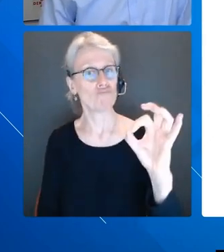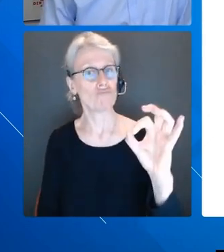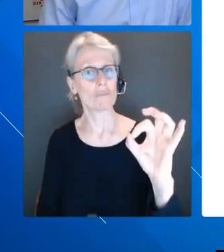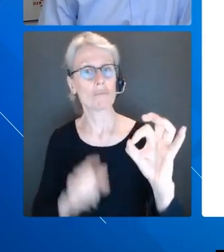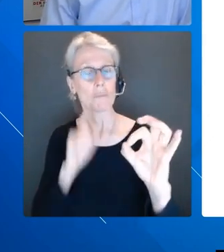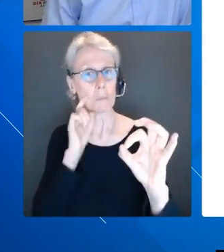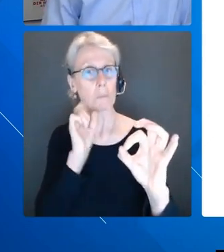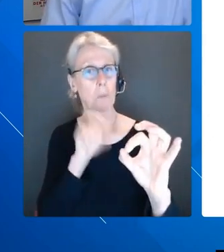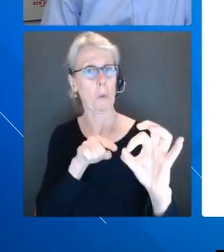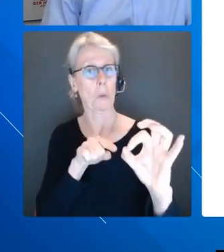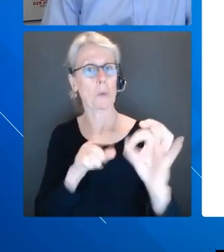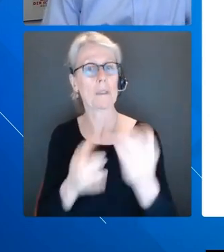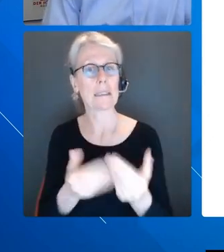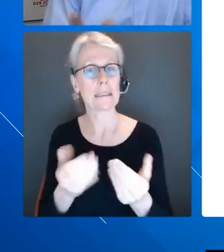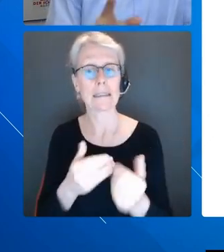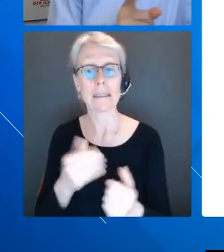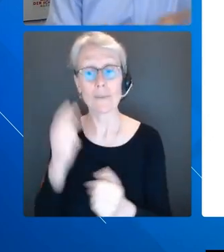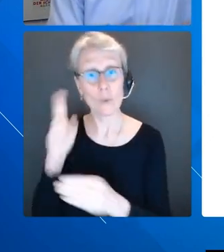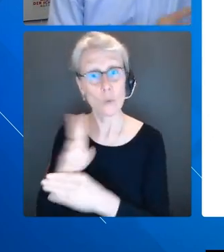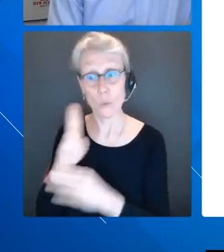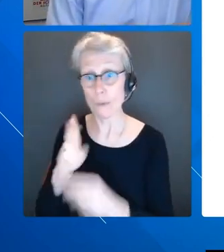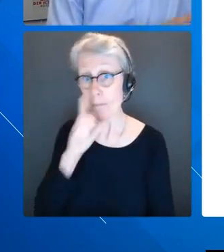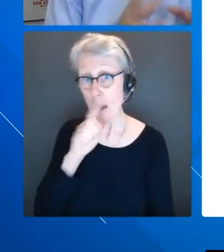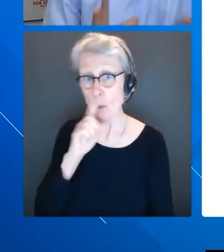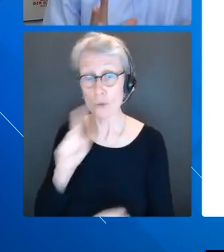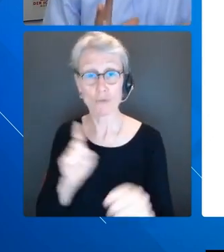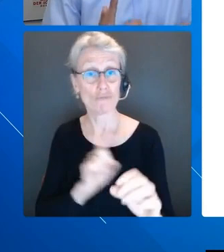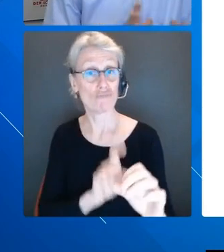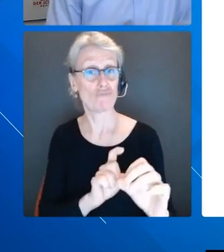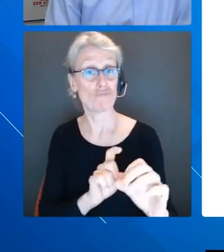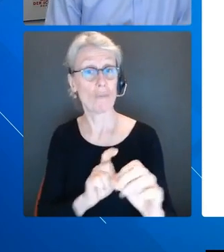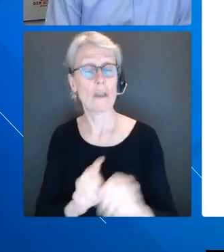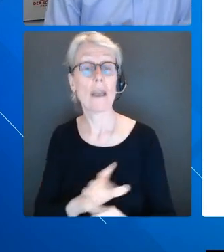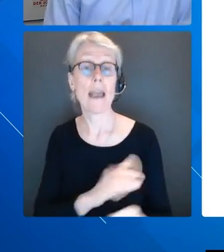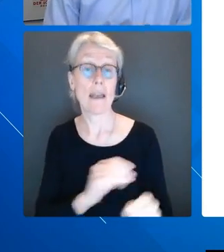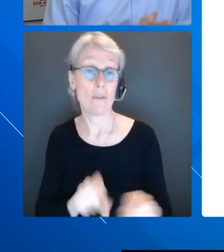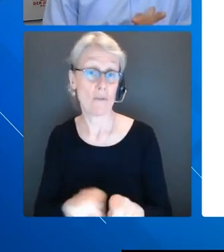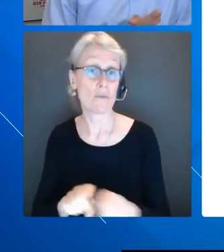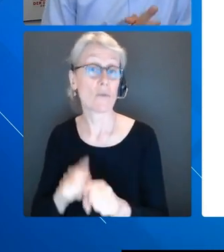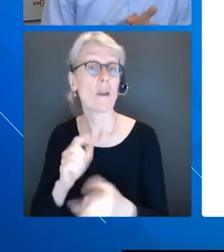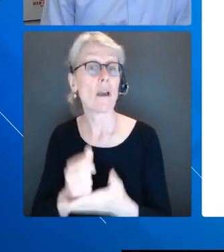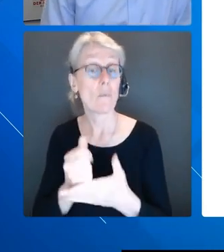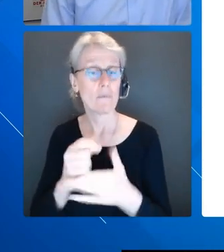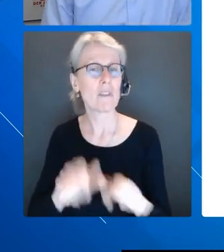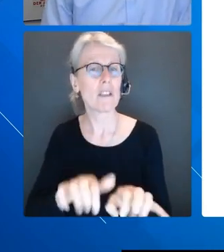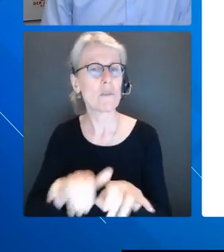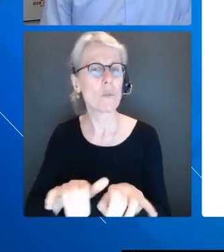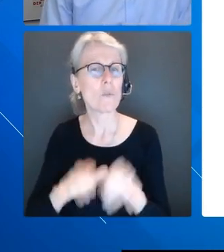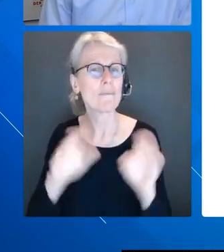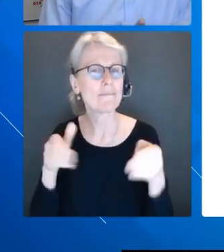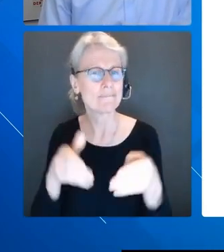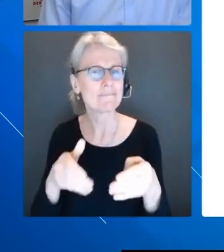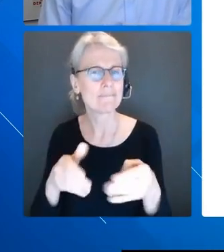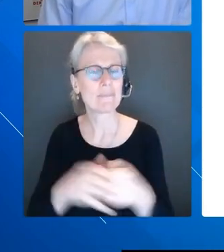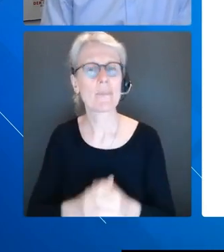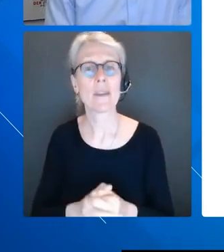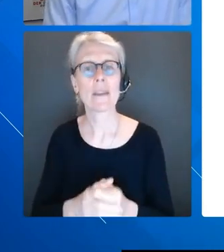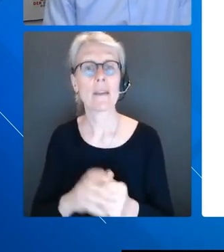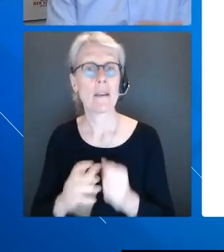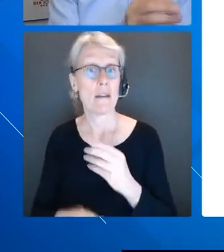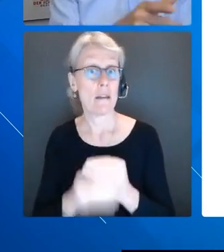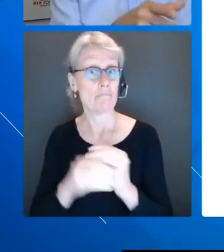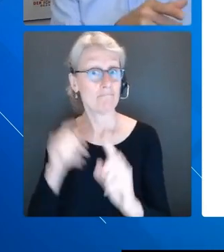It makes it easier for mouse users, and also it allows it to show larger keyboard focus. When you're using explicit labels,